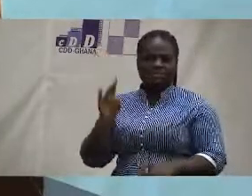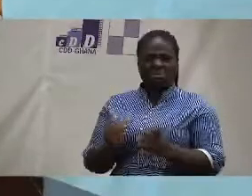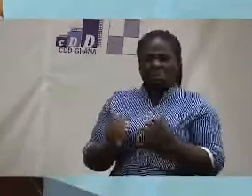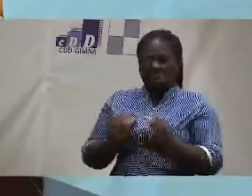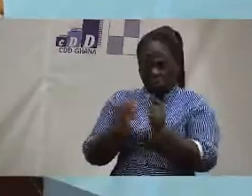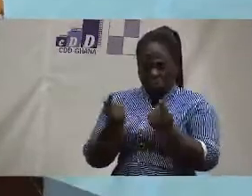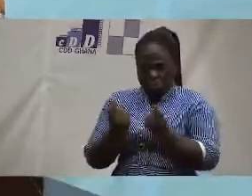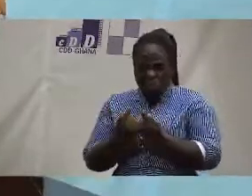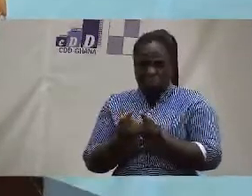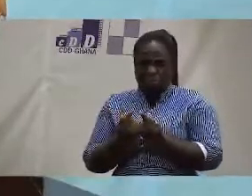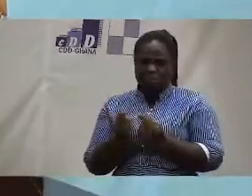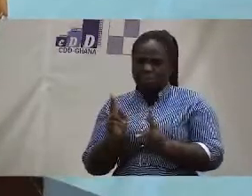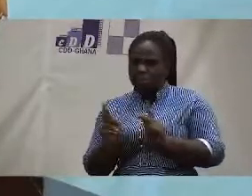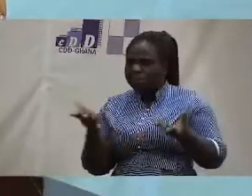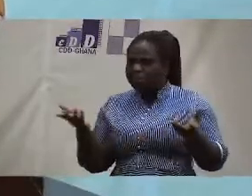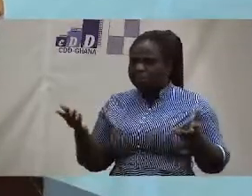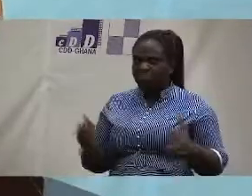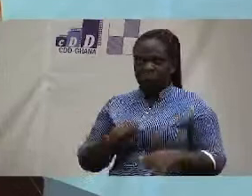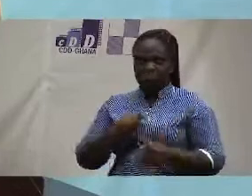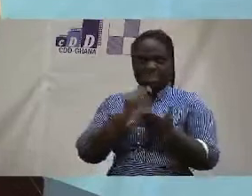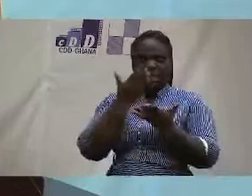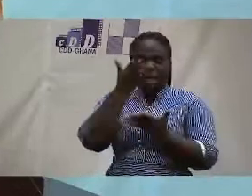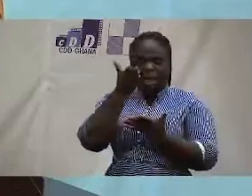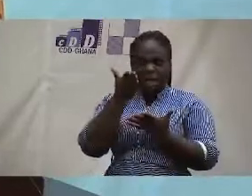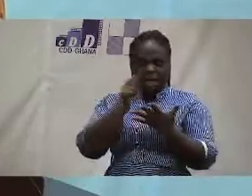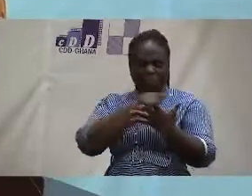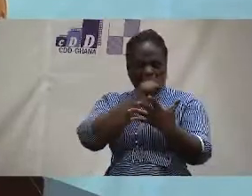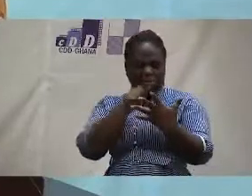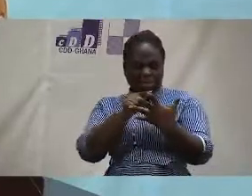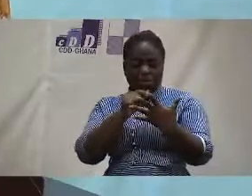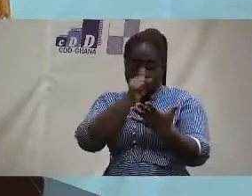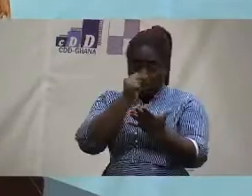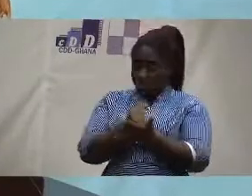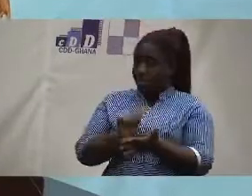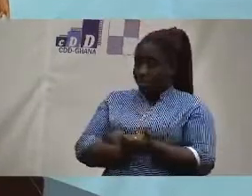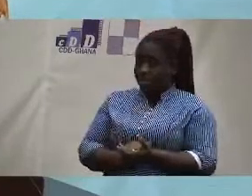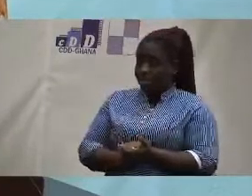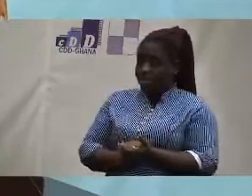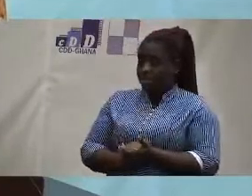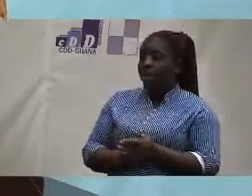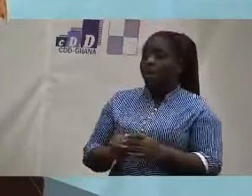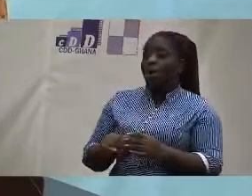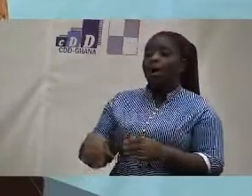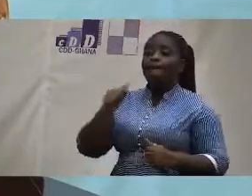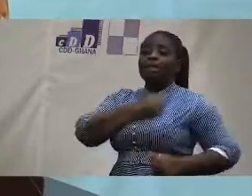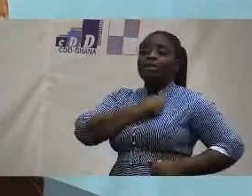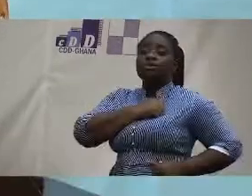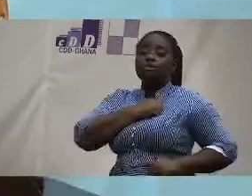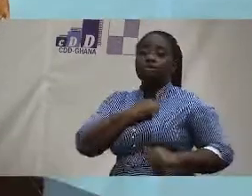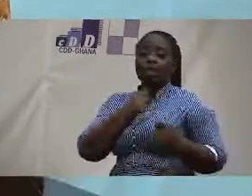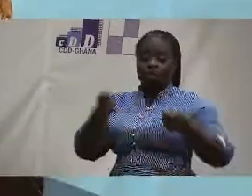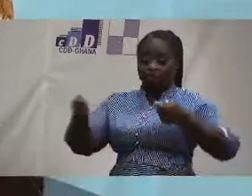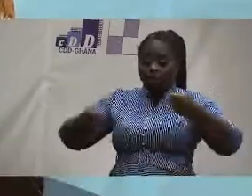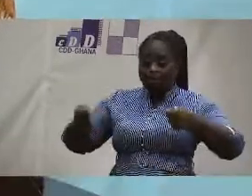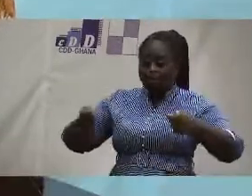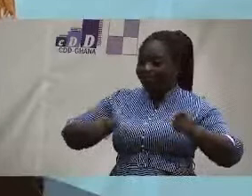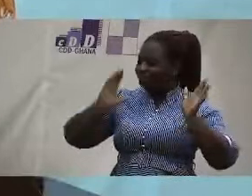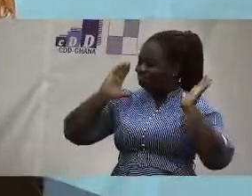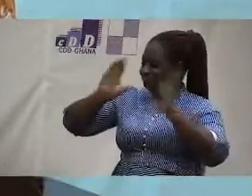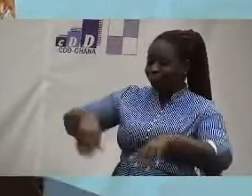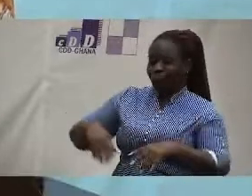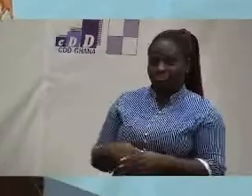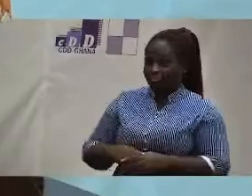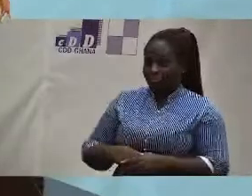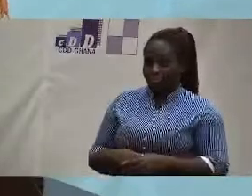exiles whose ambition at that point in time was to ensure that military rule is over on the